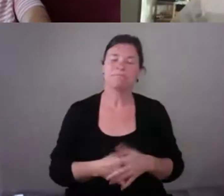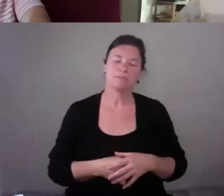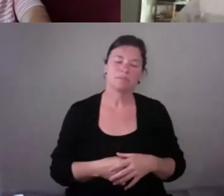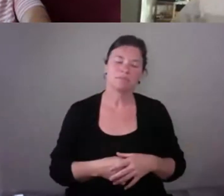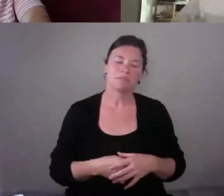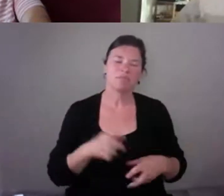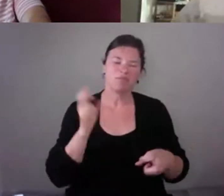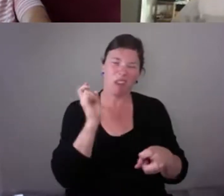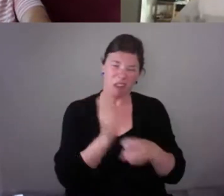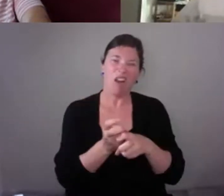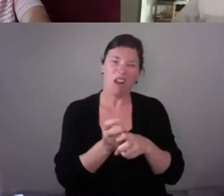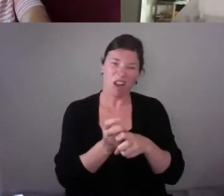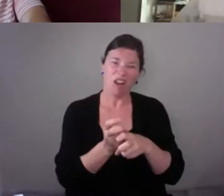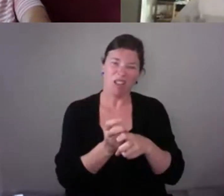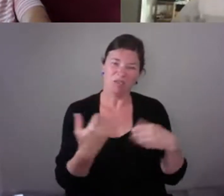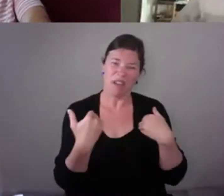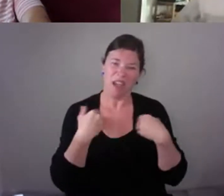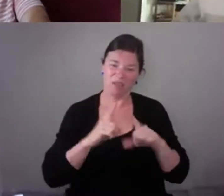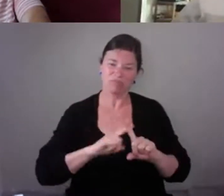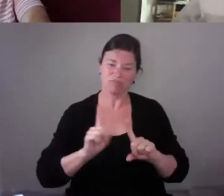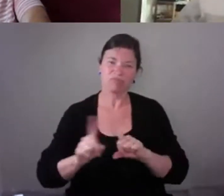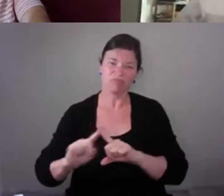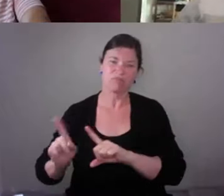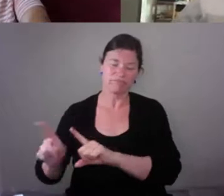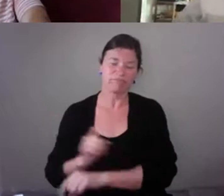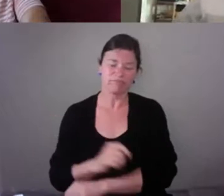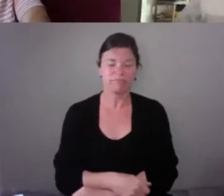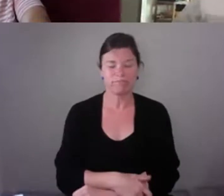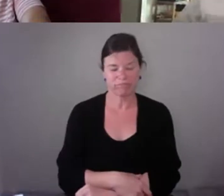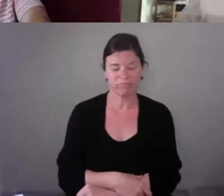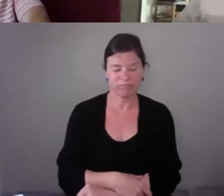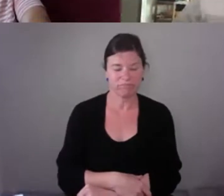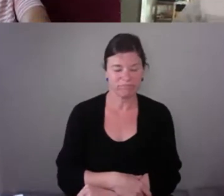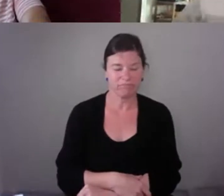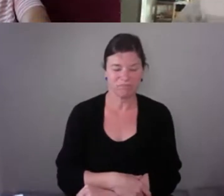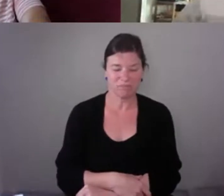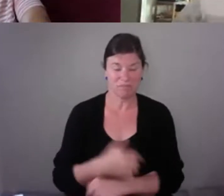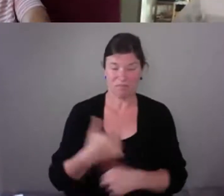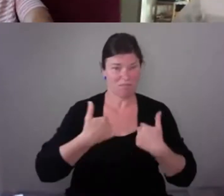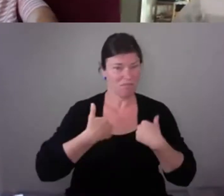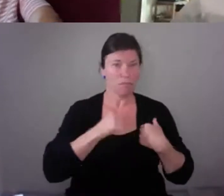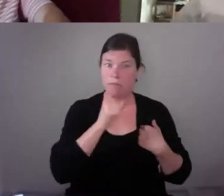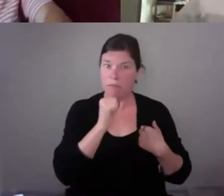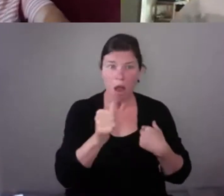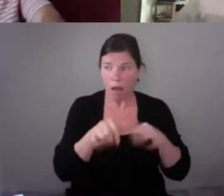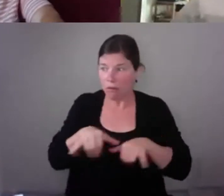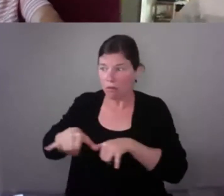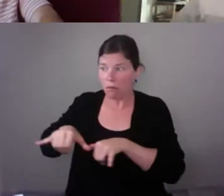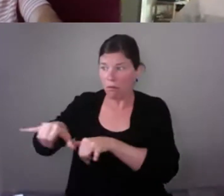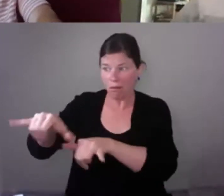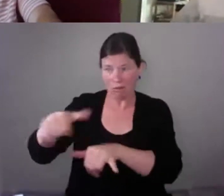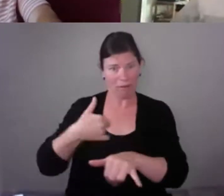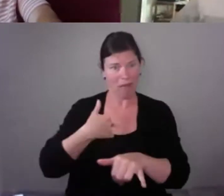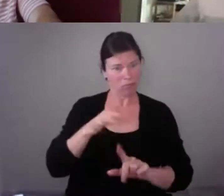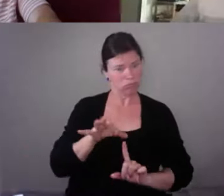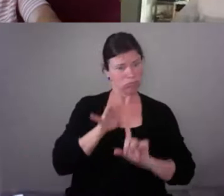to have those differences, because I wasn't gonna be the same as everybody else, Yeah, no. and I'm sure